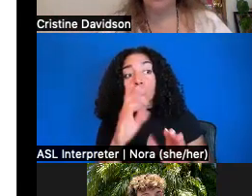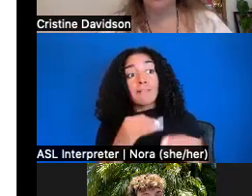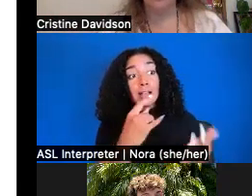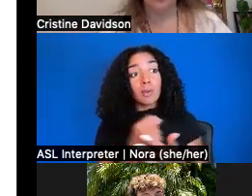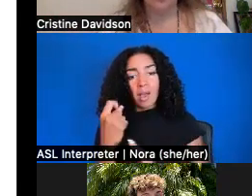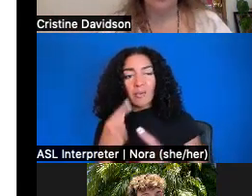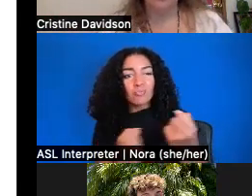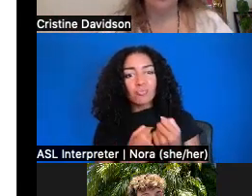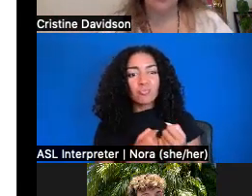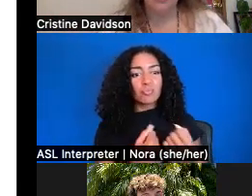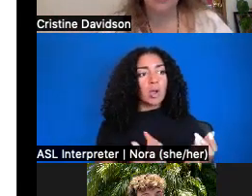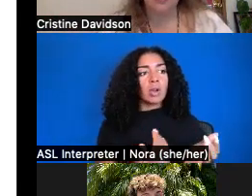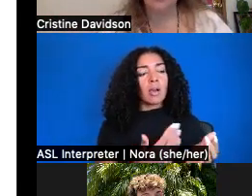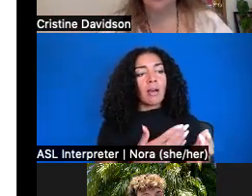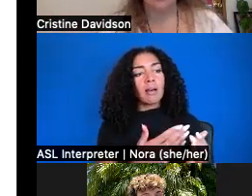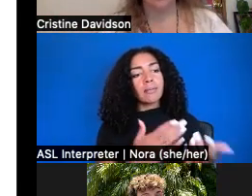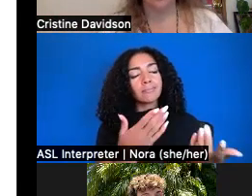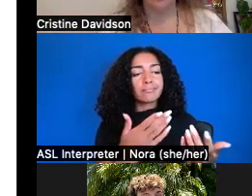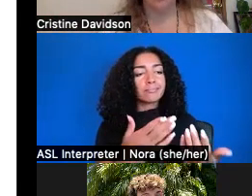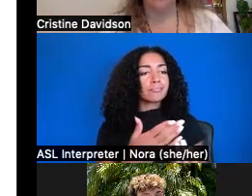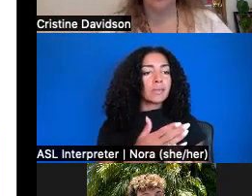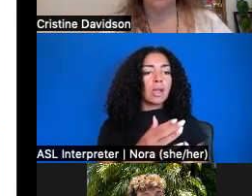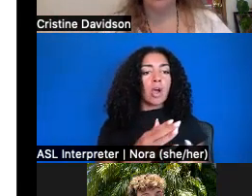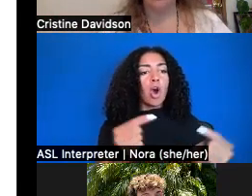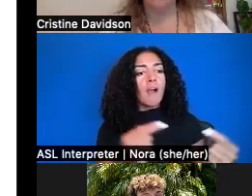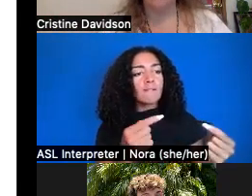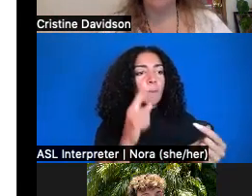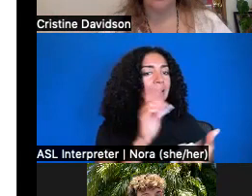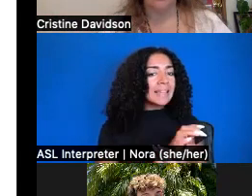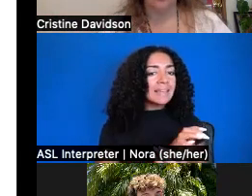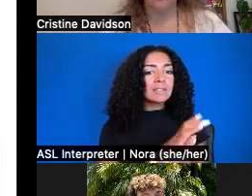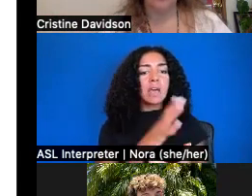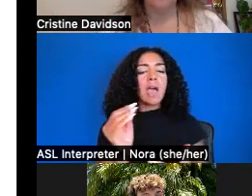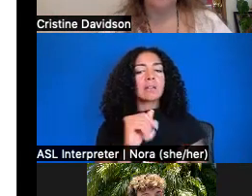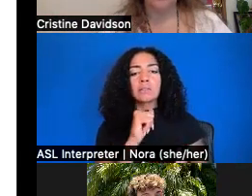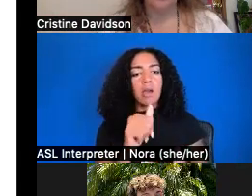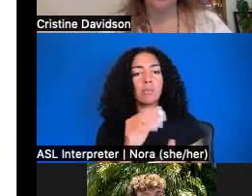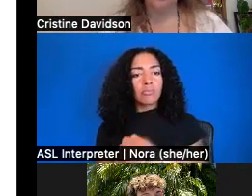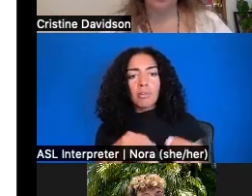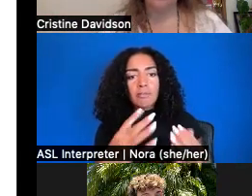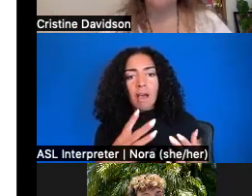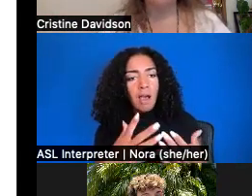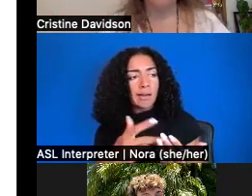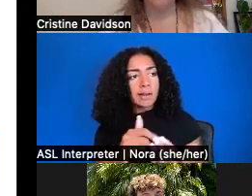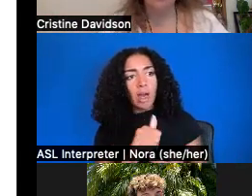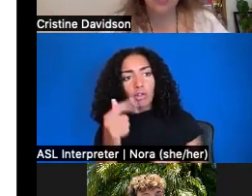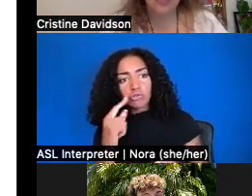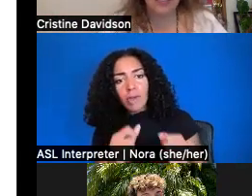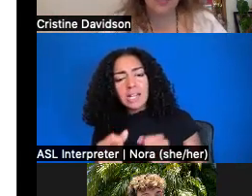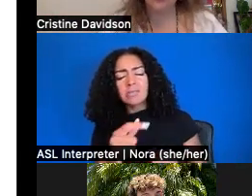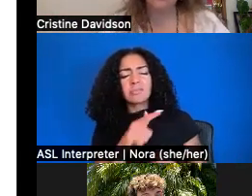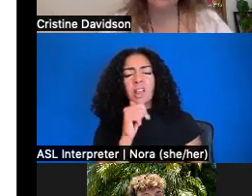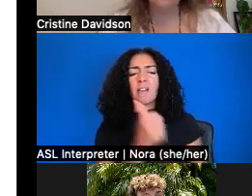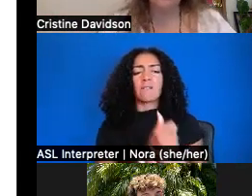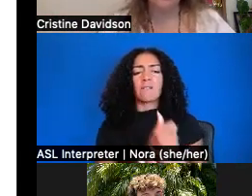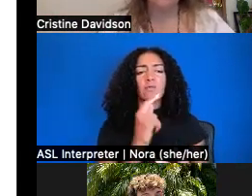give them better tactics, that's not going to be helpful to the people, right? So cognitive behavior